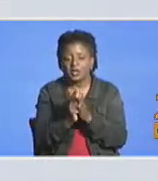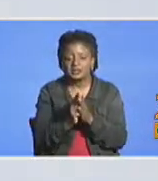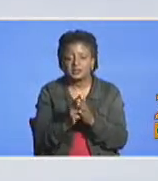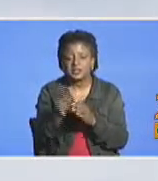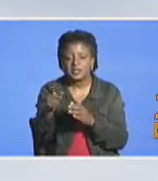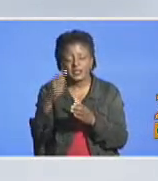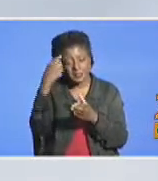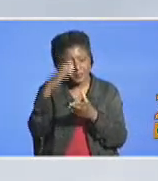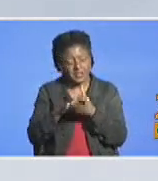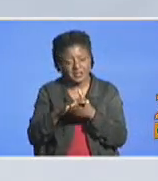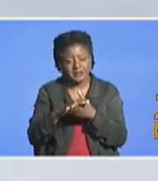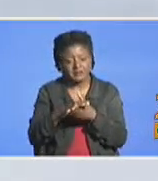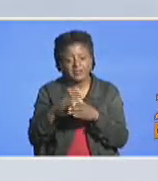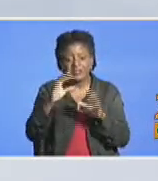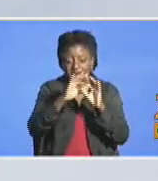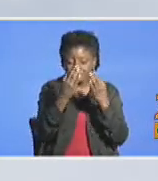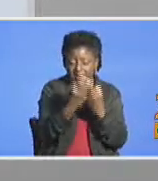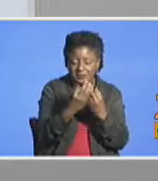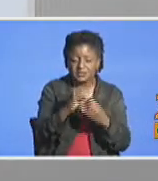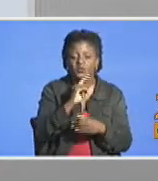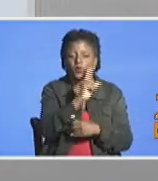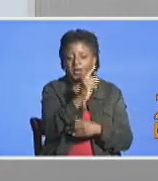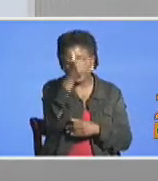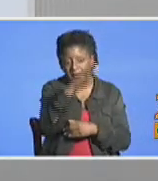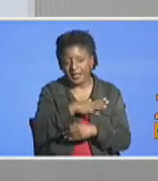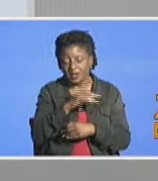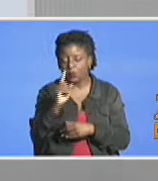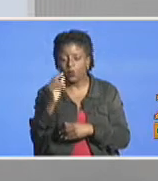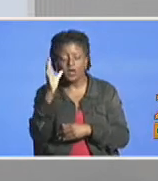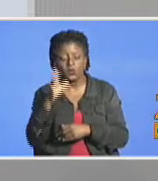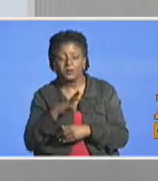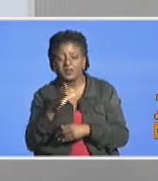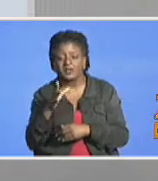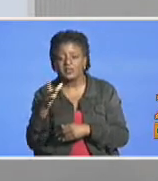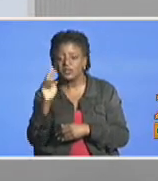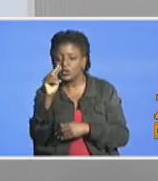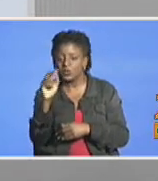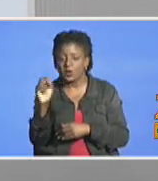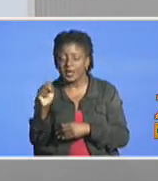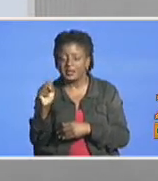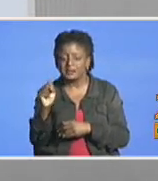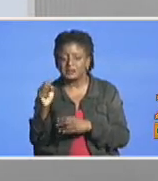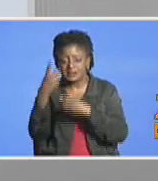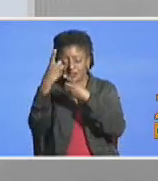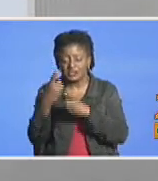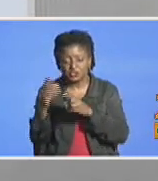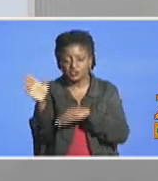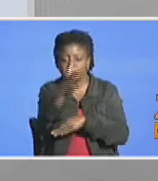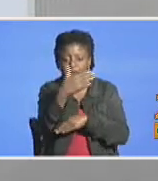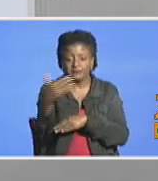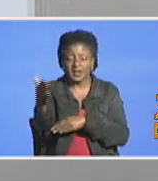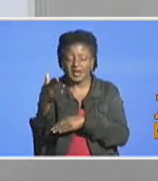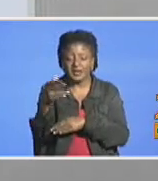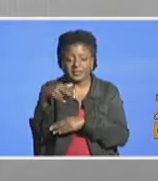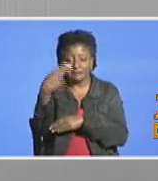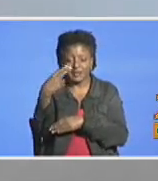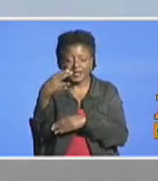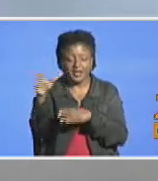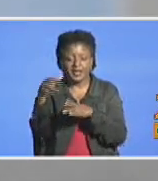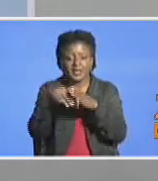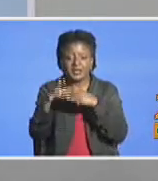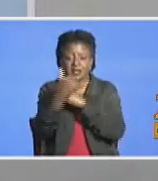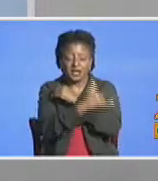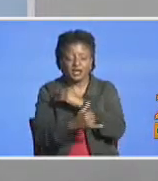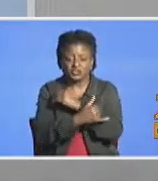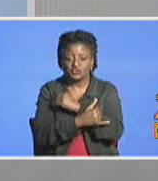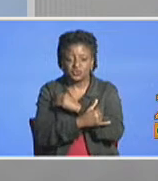woman. Hence, the decision to hoist and fly the pride flag in a country whose moral and Judeo-Christian position is not only evident